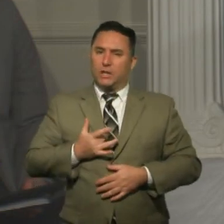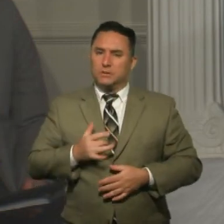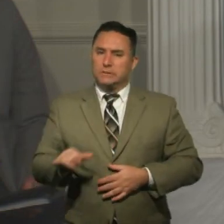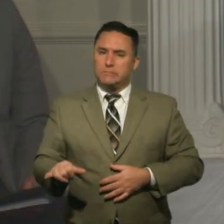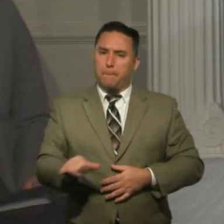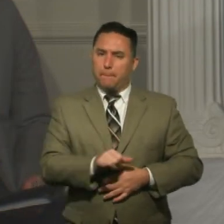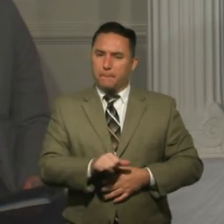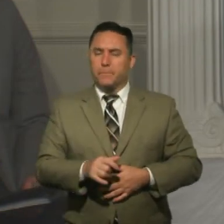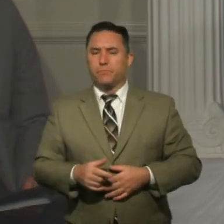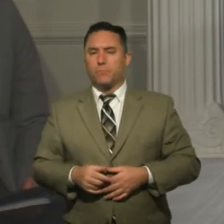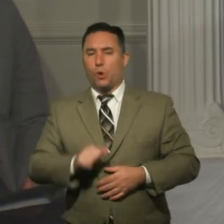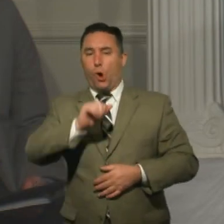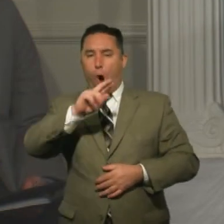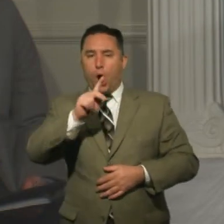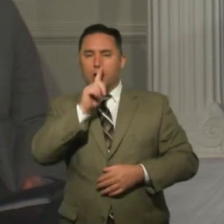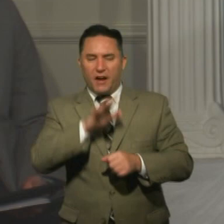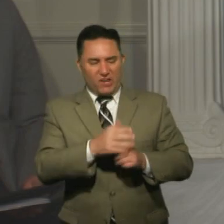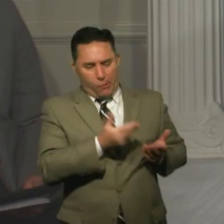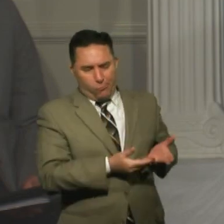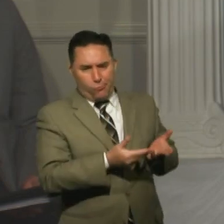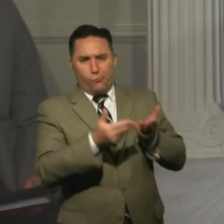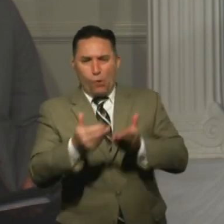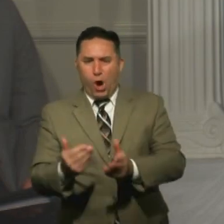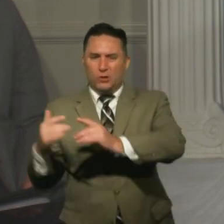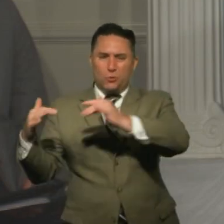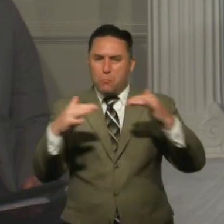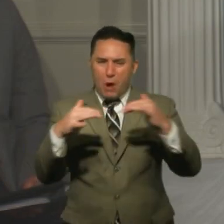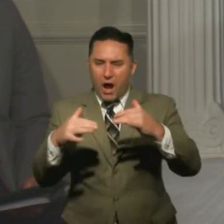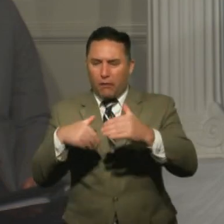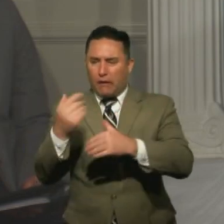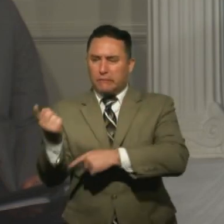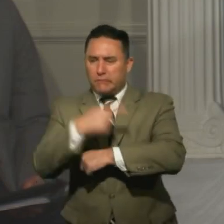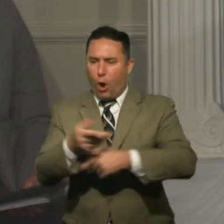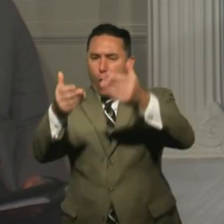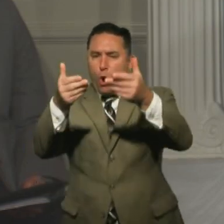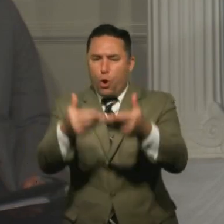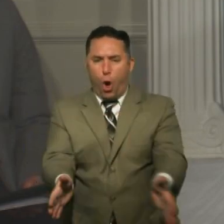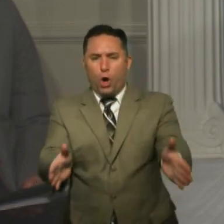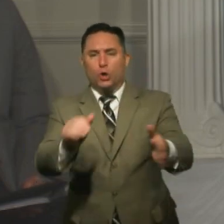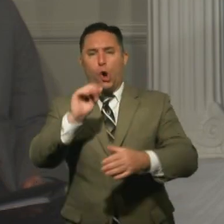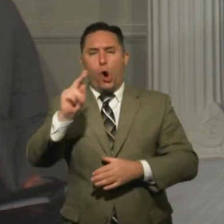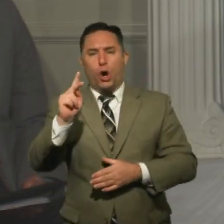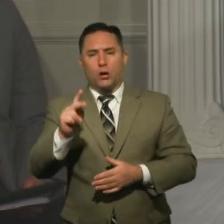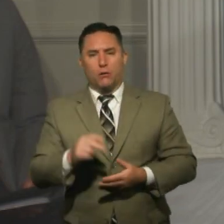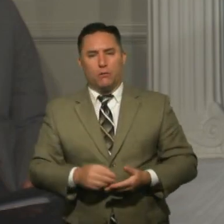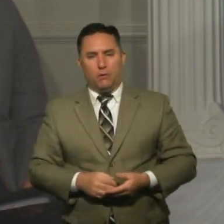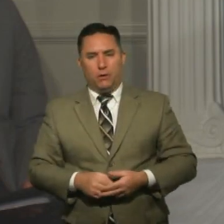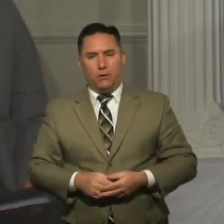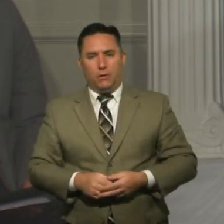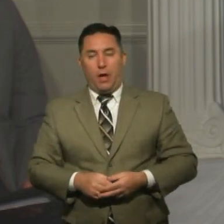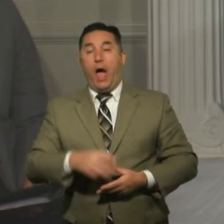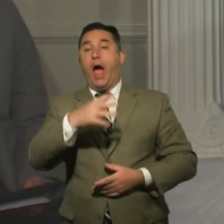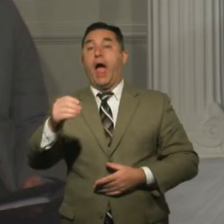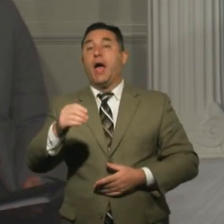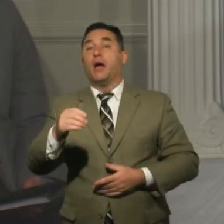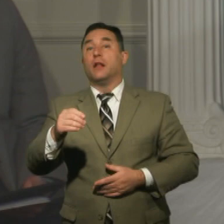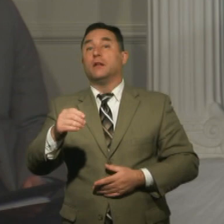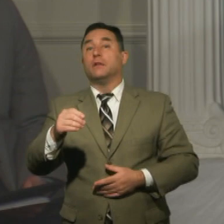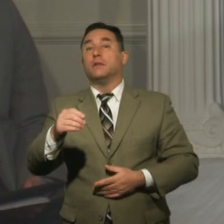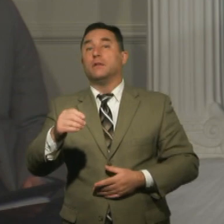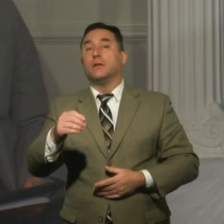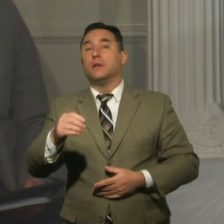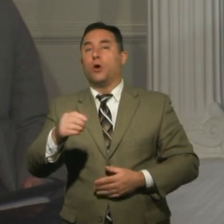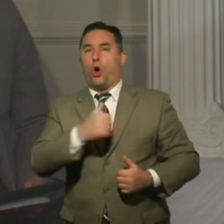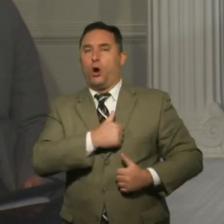They had just brought the Ark of the Covenant into the front lines, and the next day they lost it, and they lost